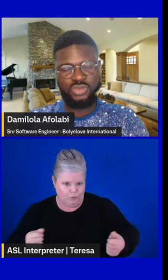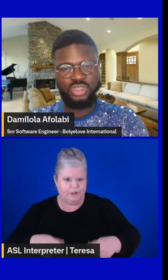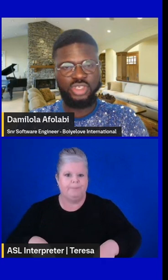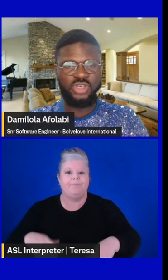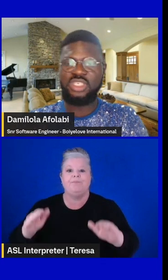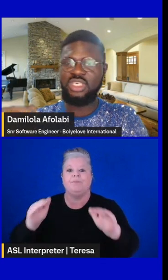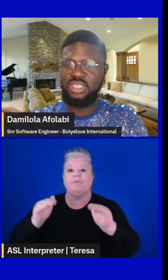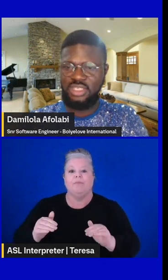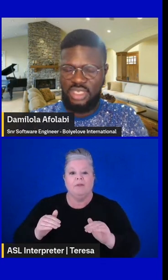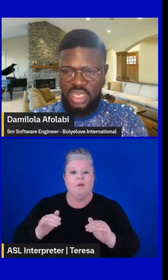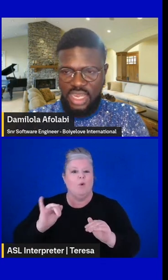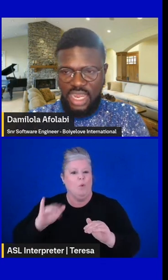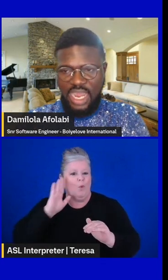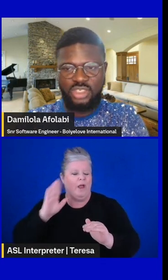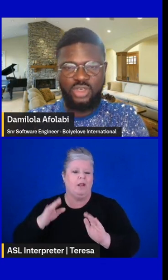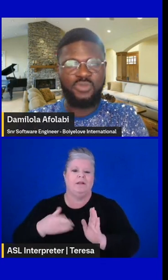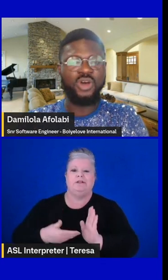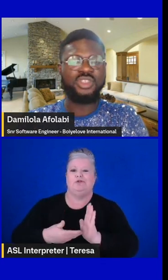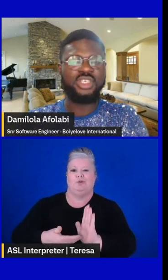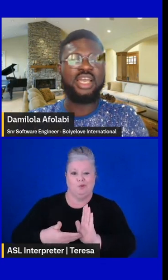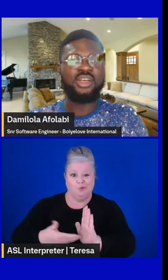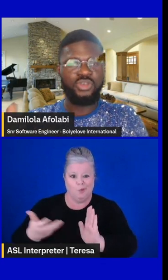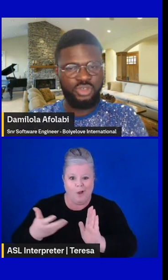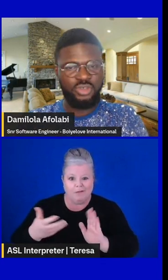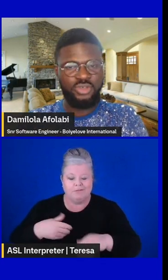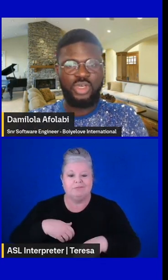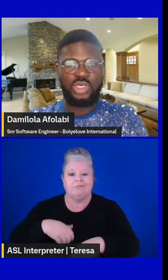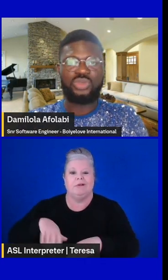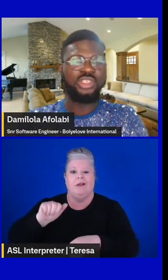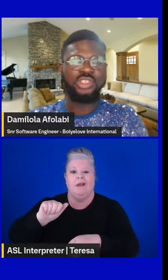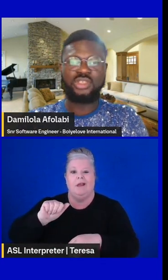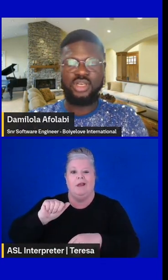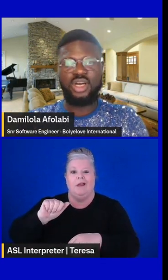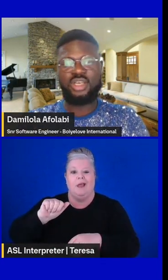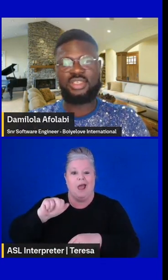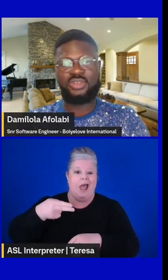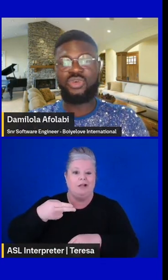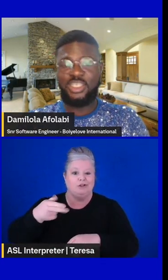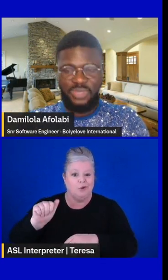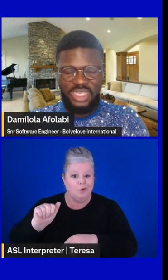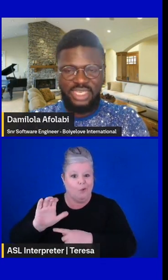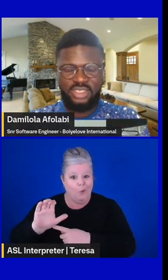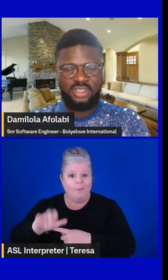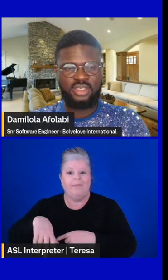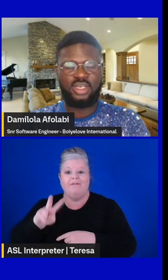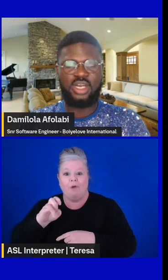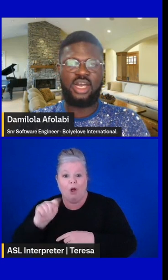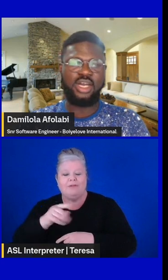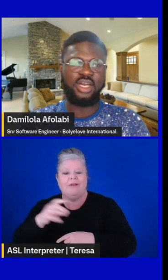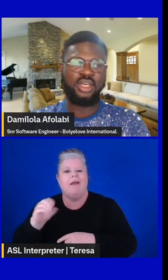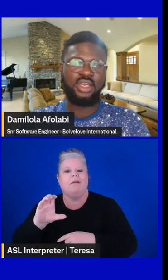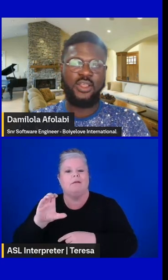our solution, which is HashiCorp Vault and Consul. We'll explain